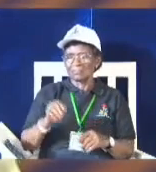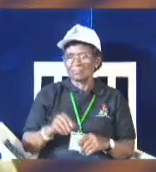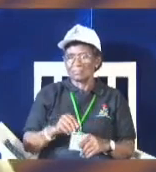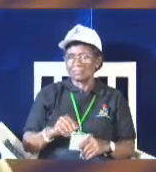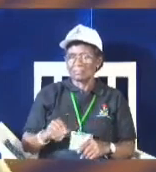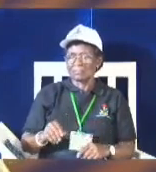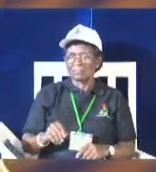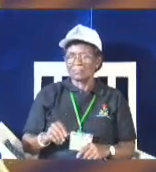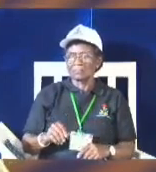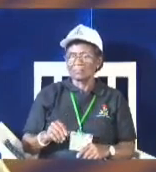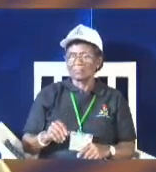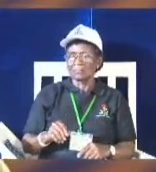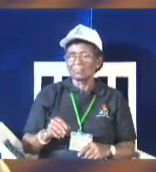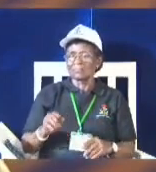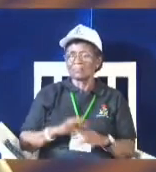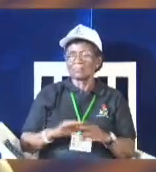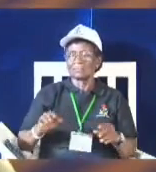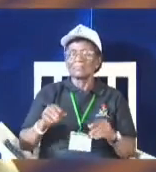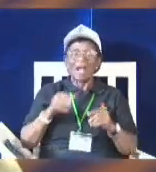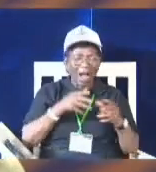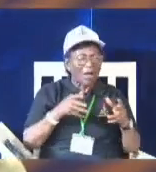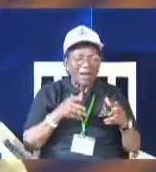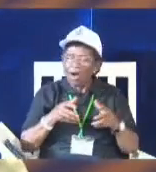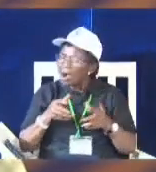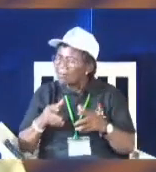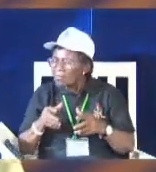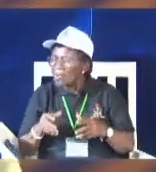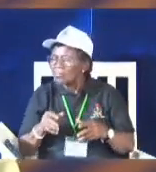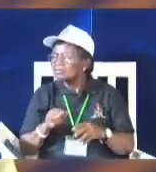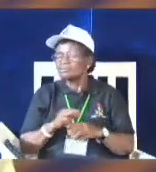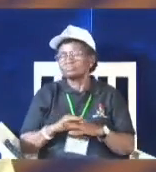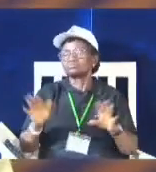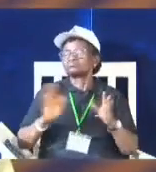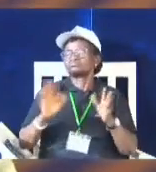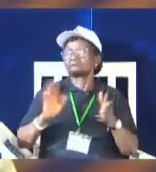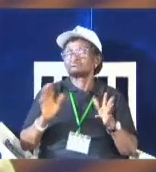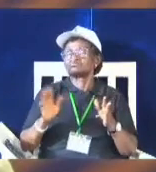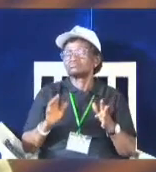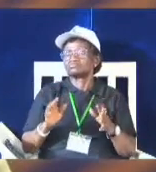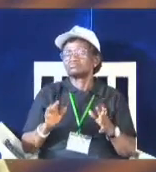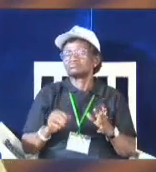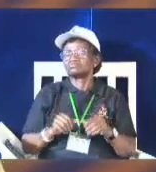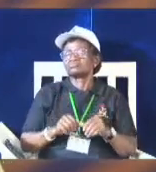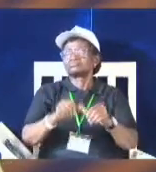Go back. Continue to be harmless as a dove with the witch